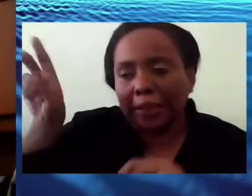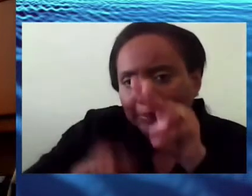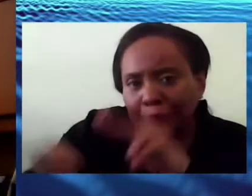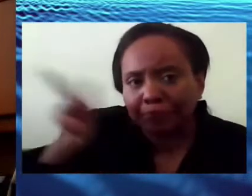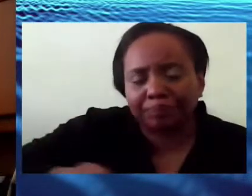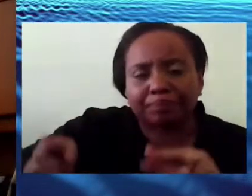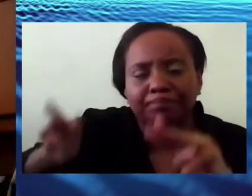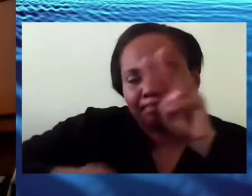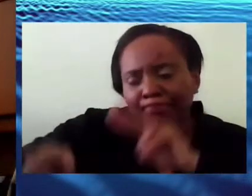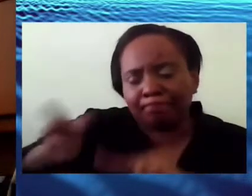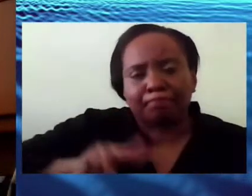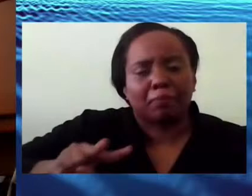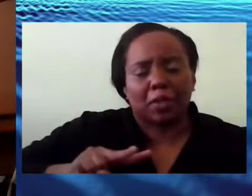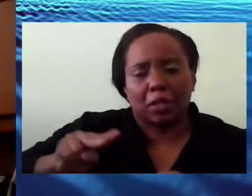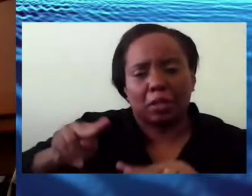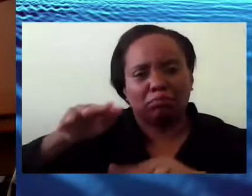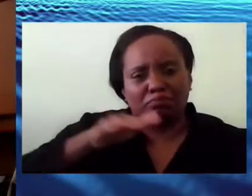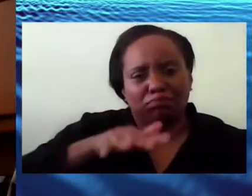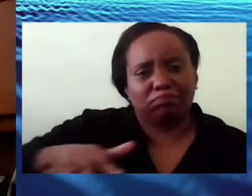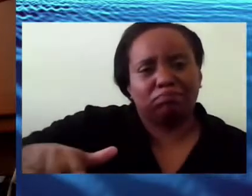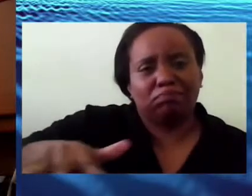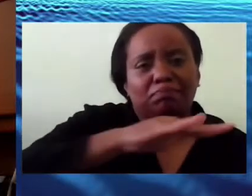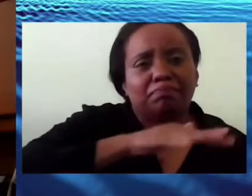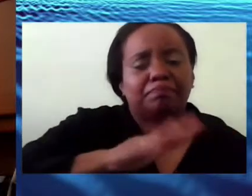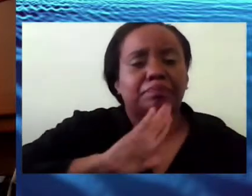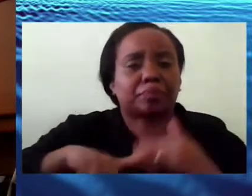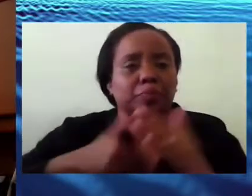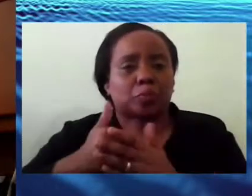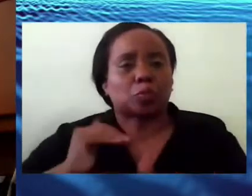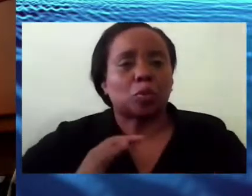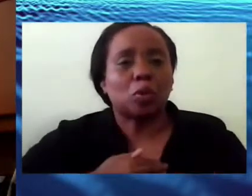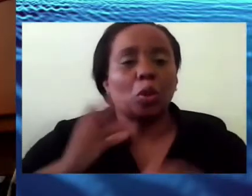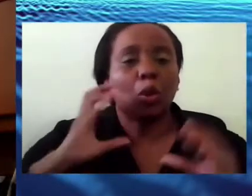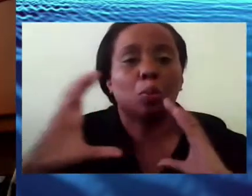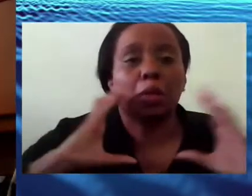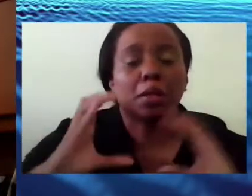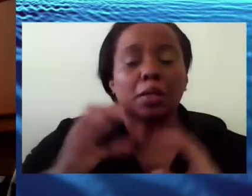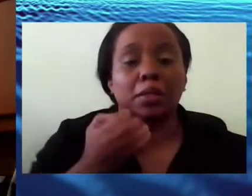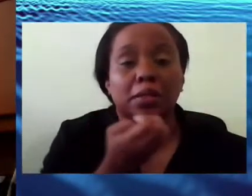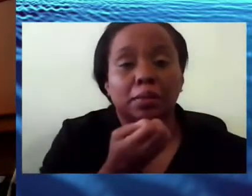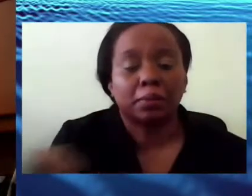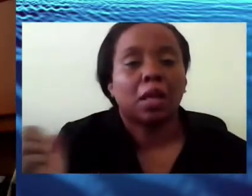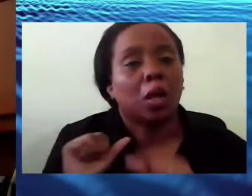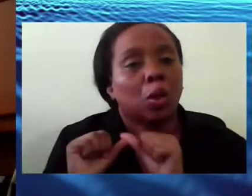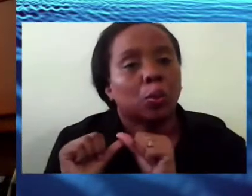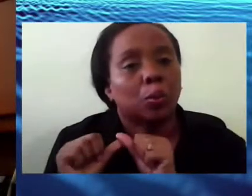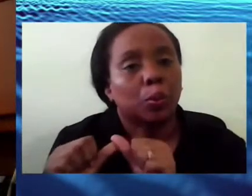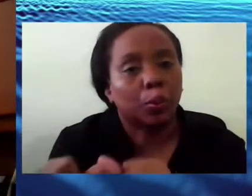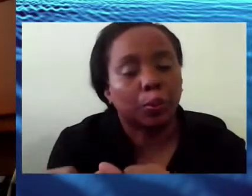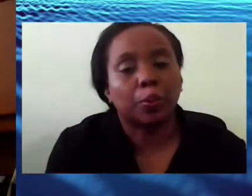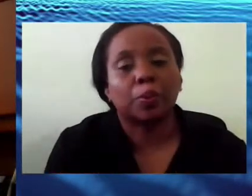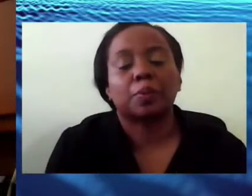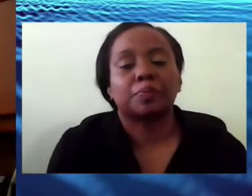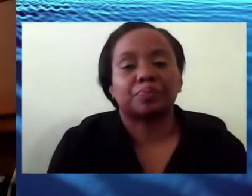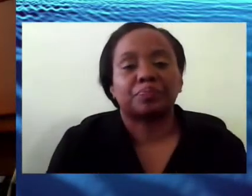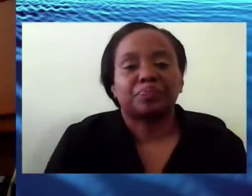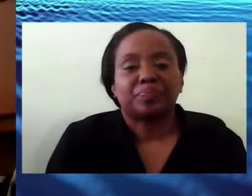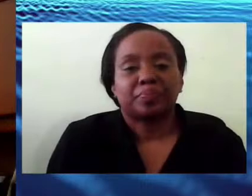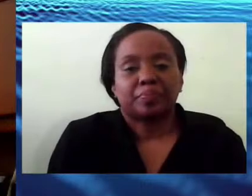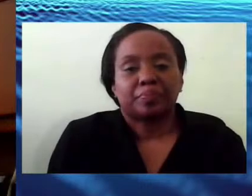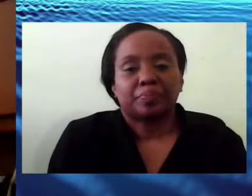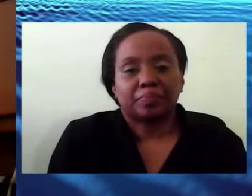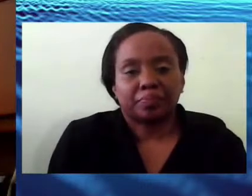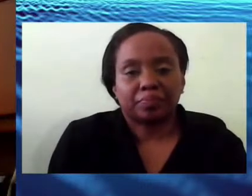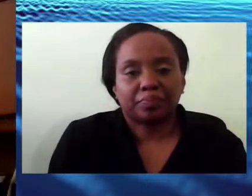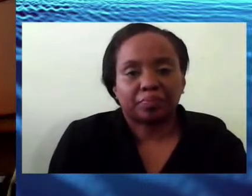airfield and all of our communications equipment. That process continued throughout the day. We are now in the process of finalizing